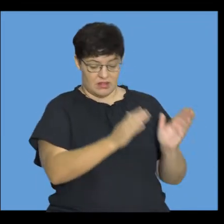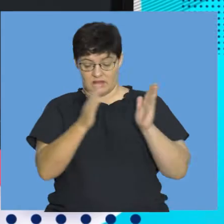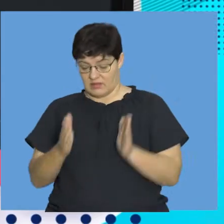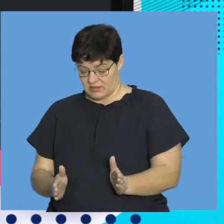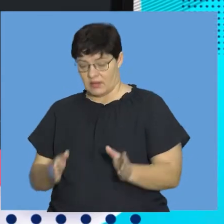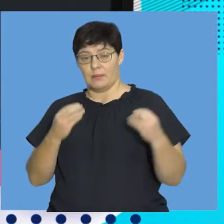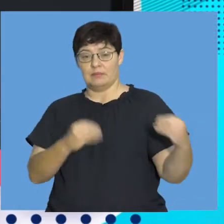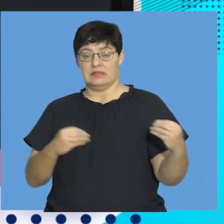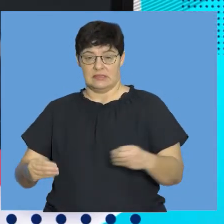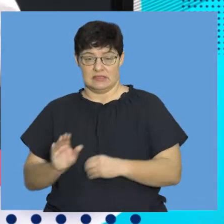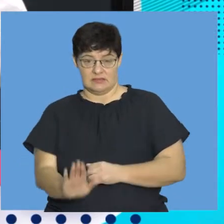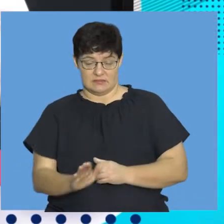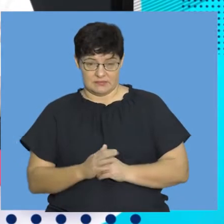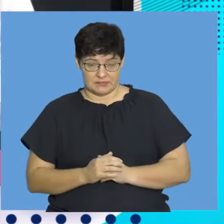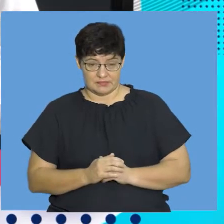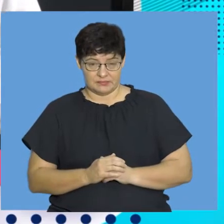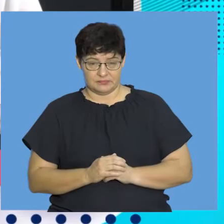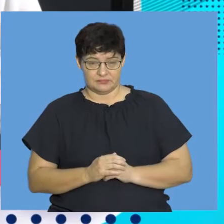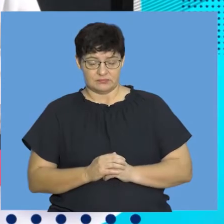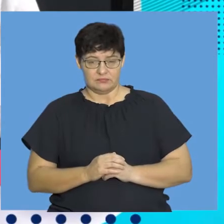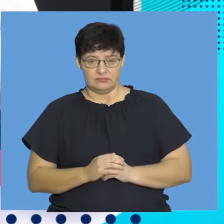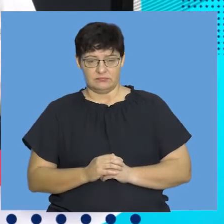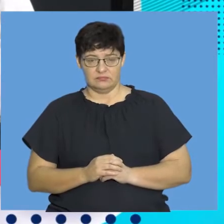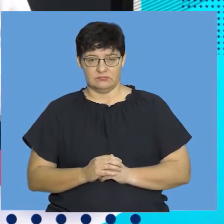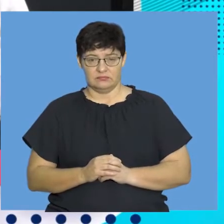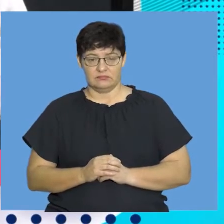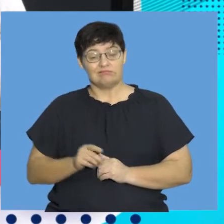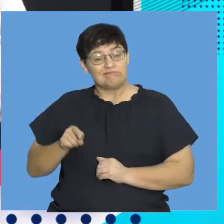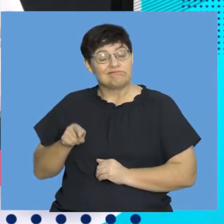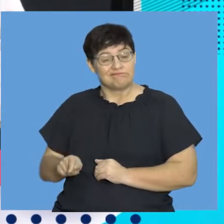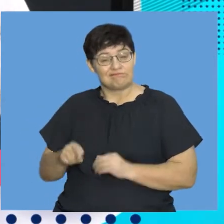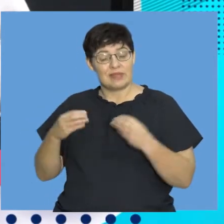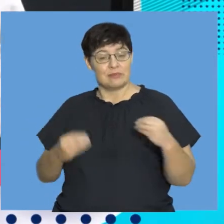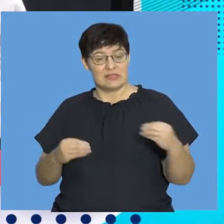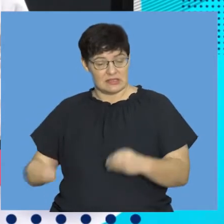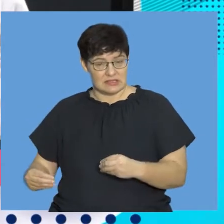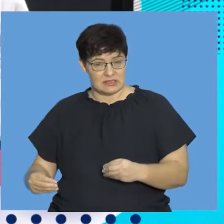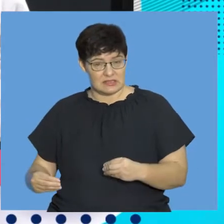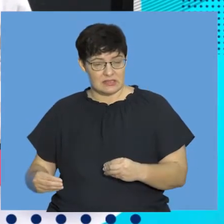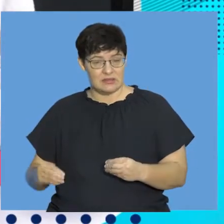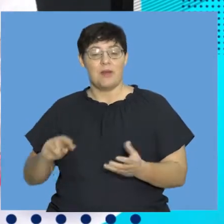business. A business definitely needs a plan.